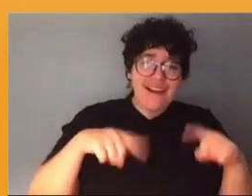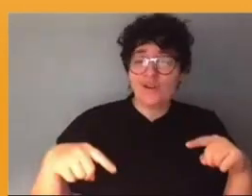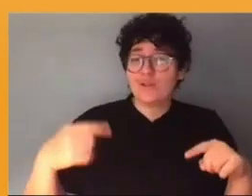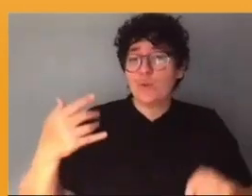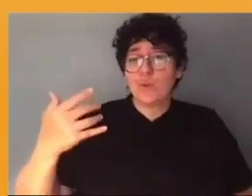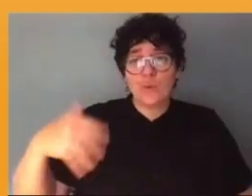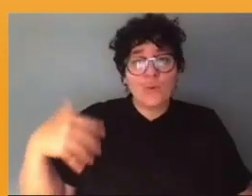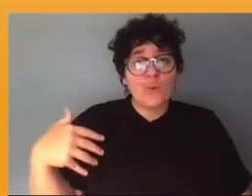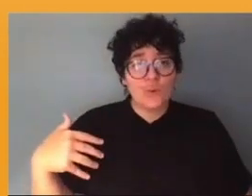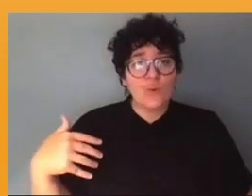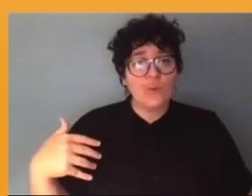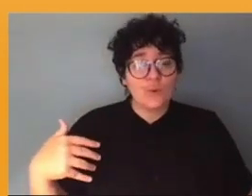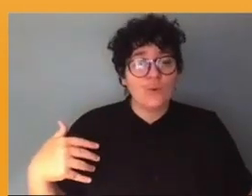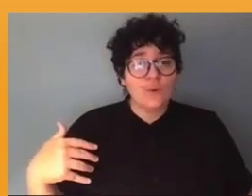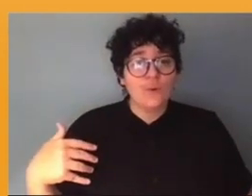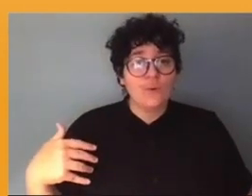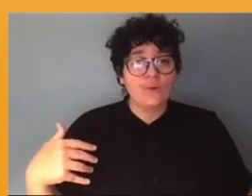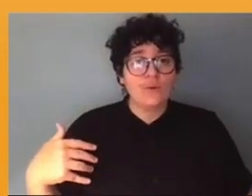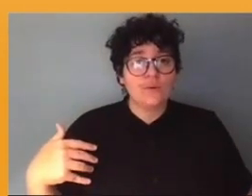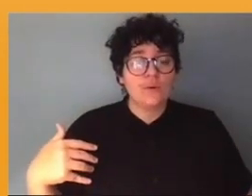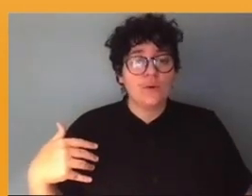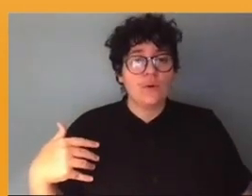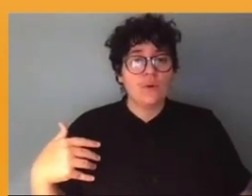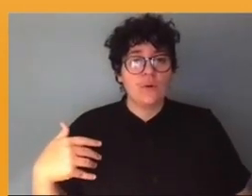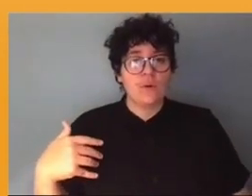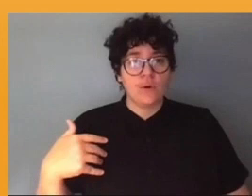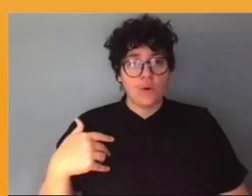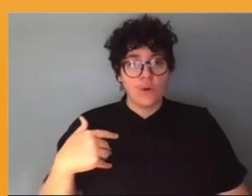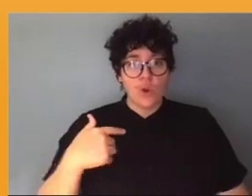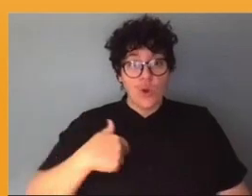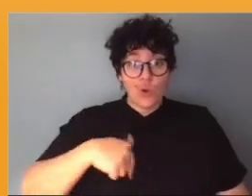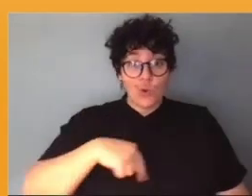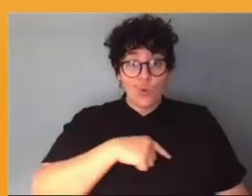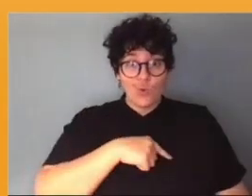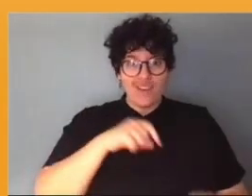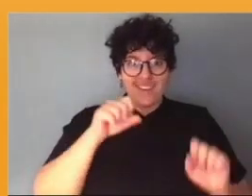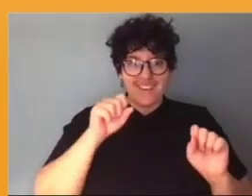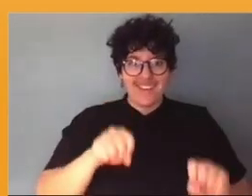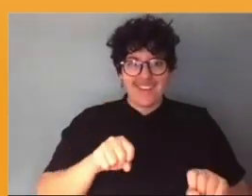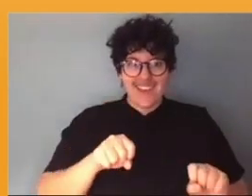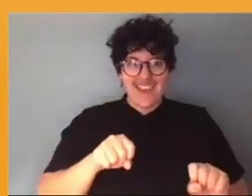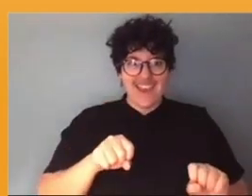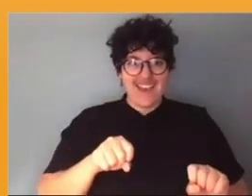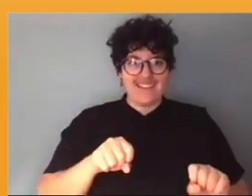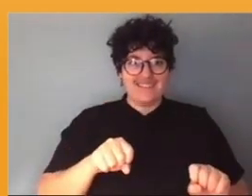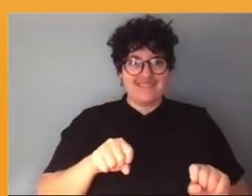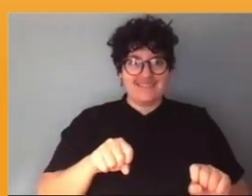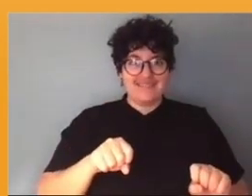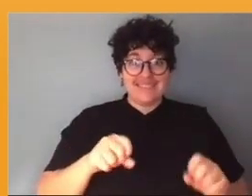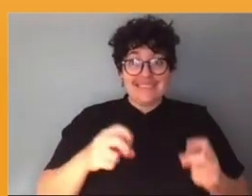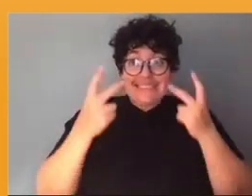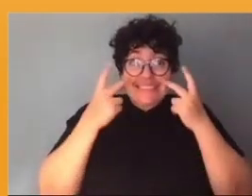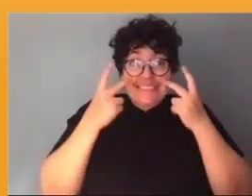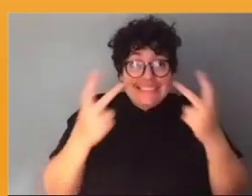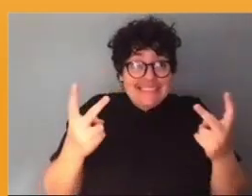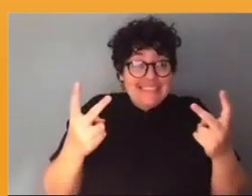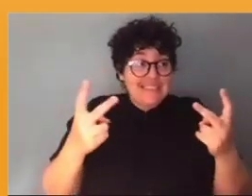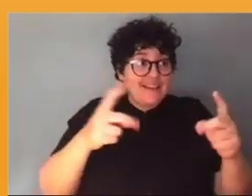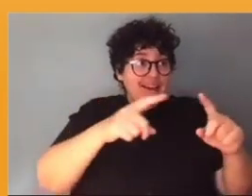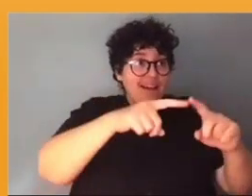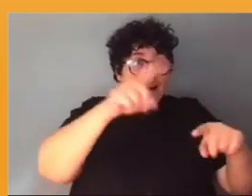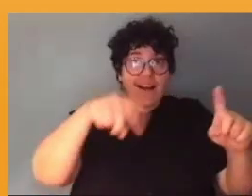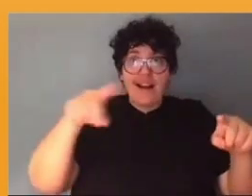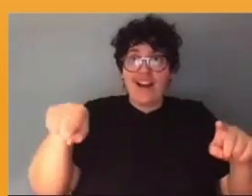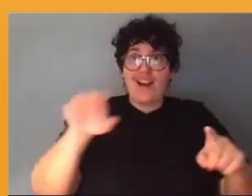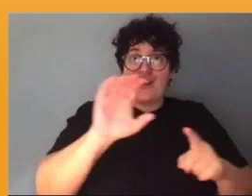know, we are able to see so many different cultures and to